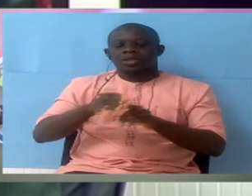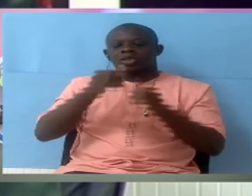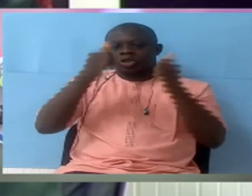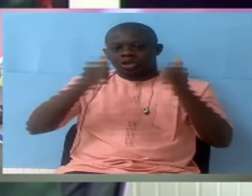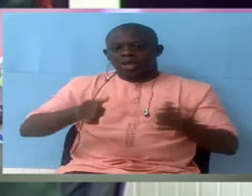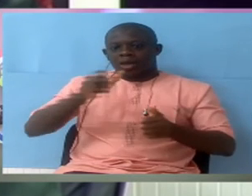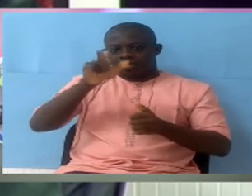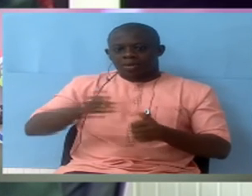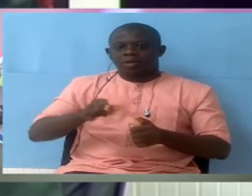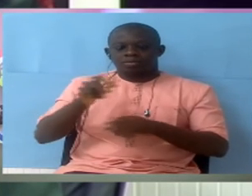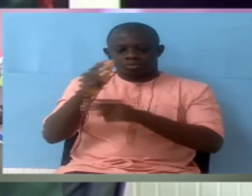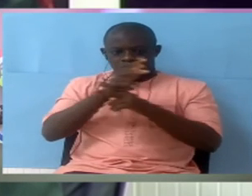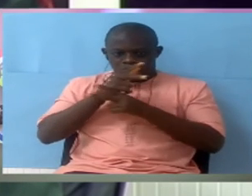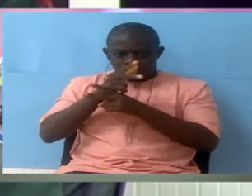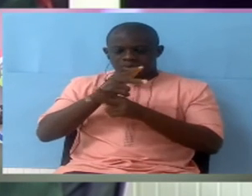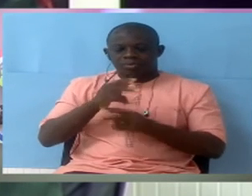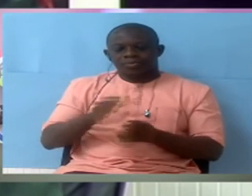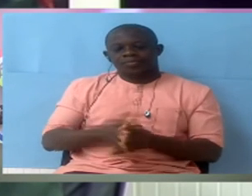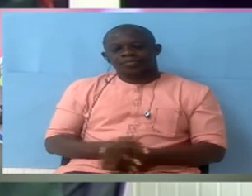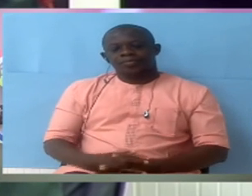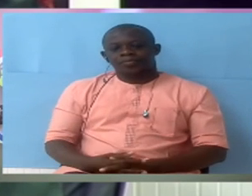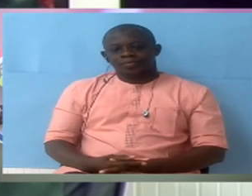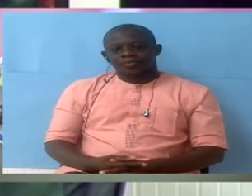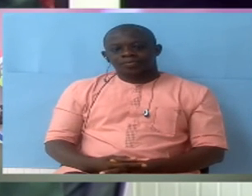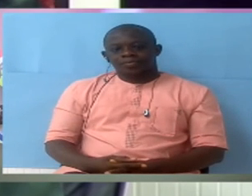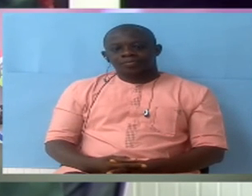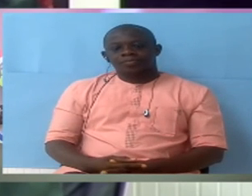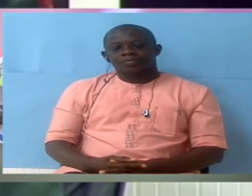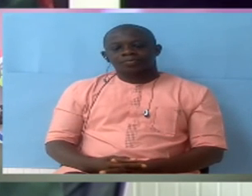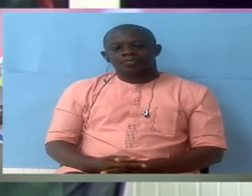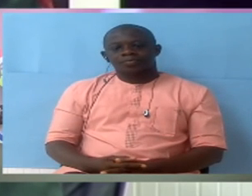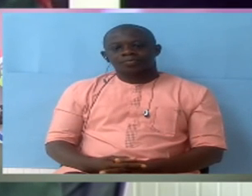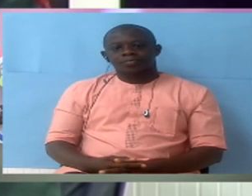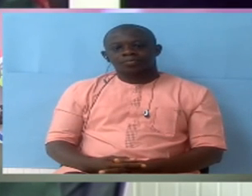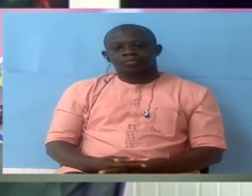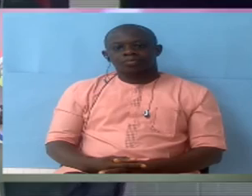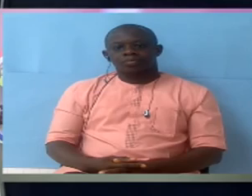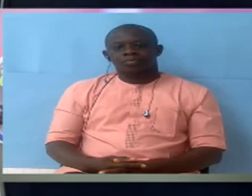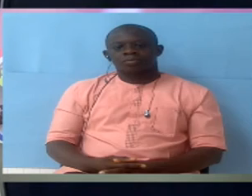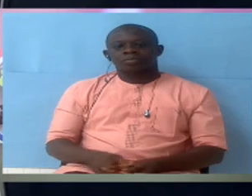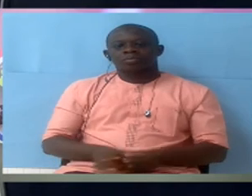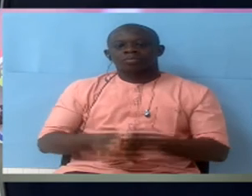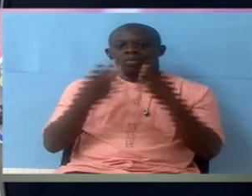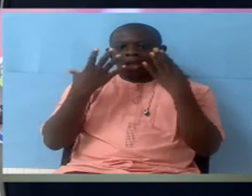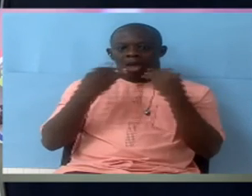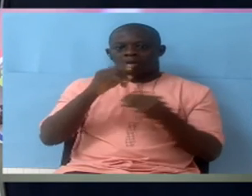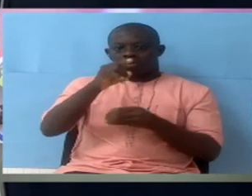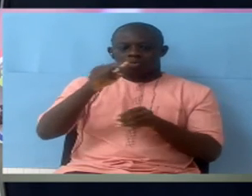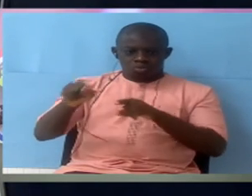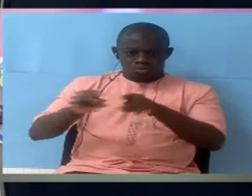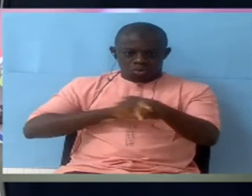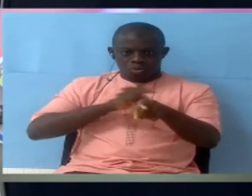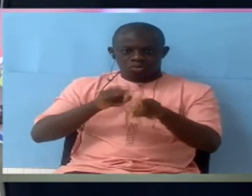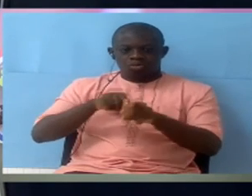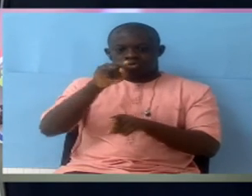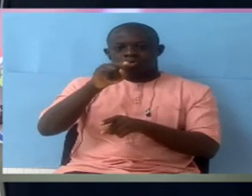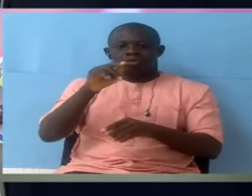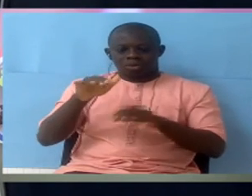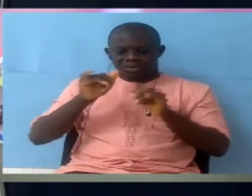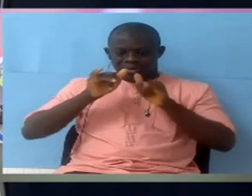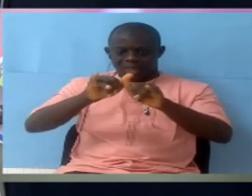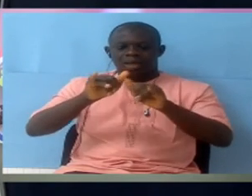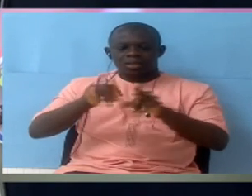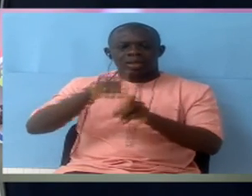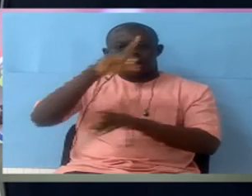xamné mo nekkon chairman jamono joju Provisional Ruling Council. For how long did you remain as a protection